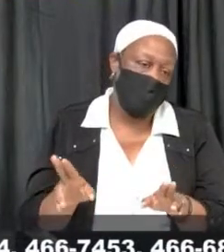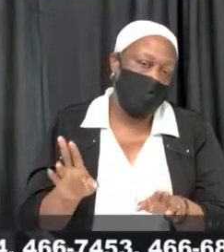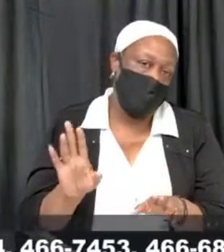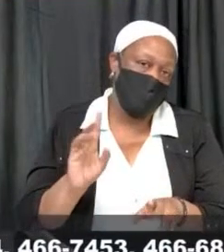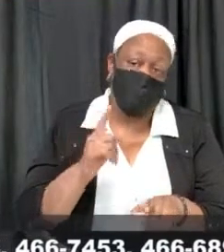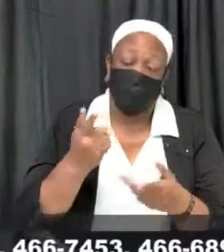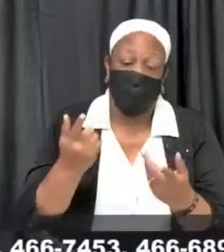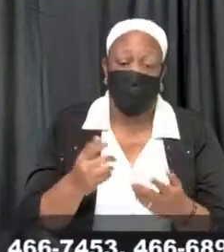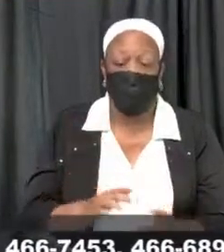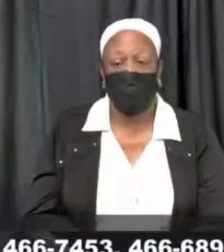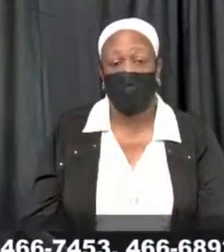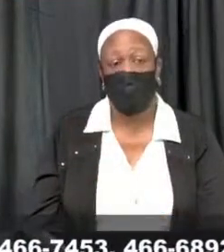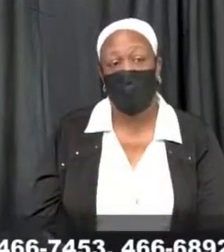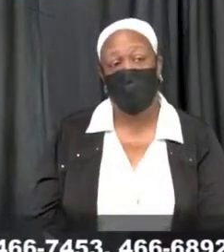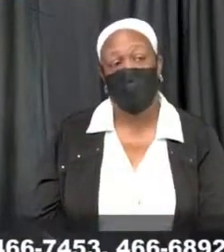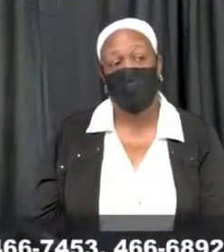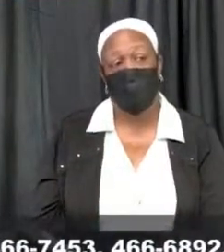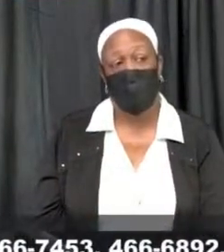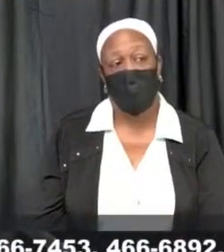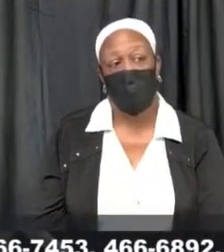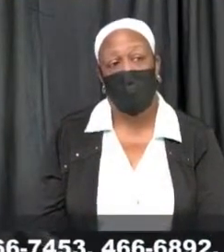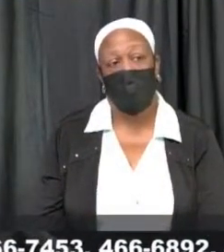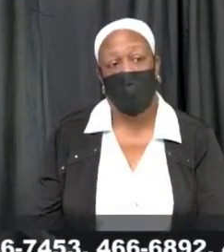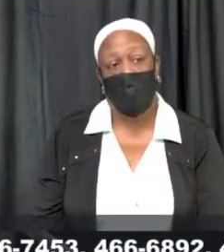address us.